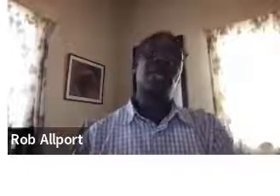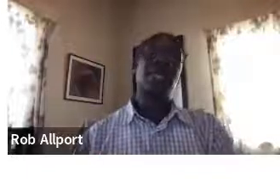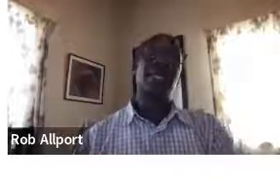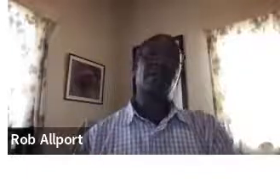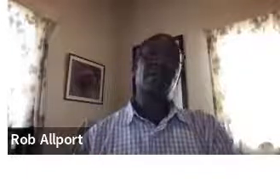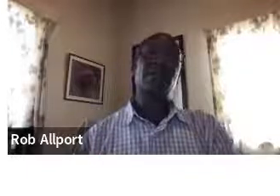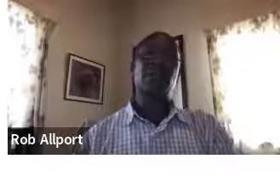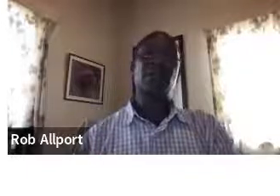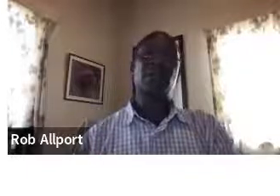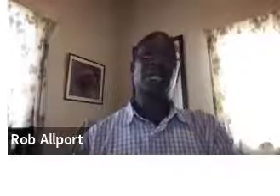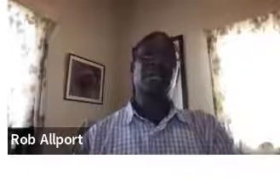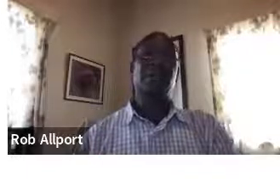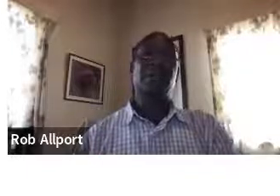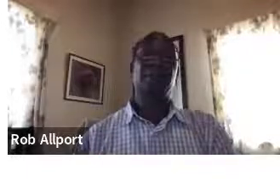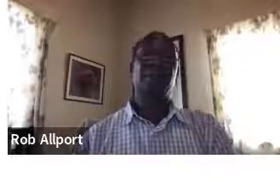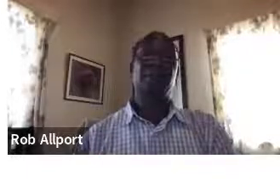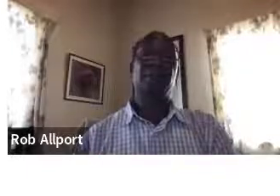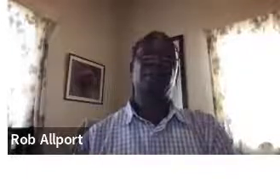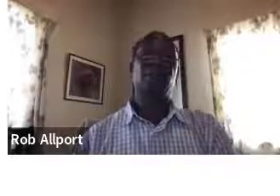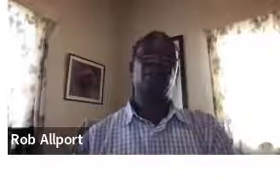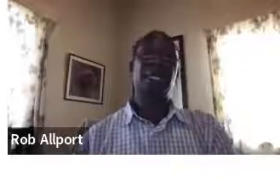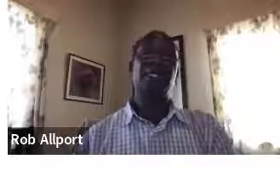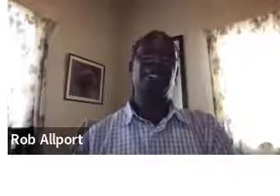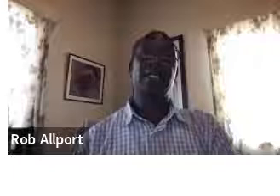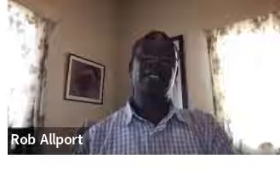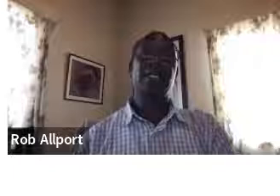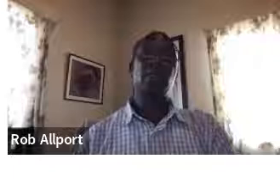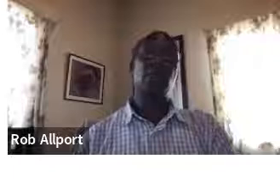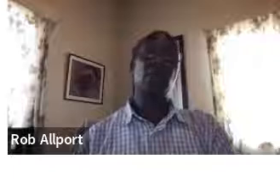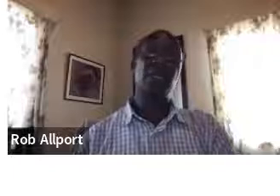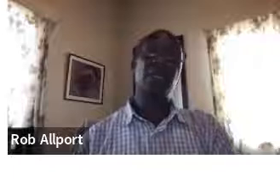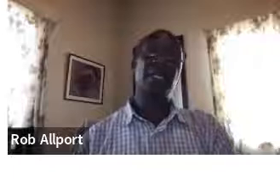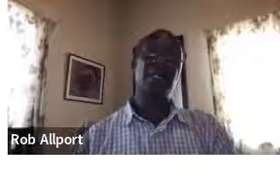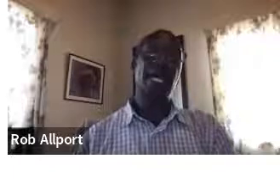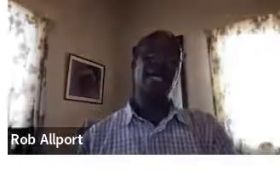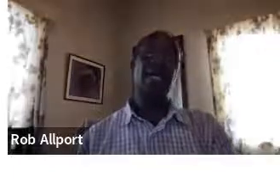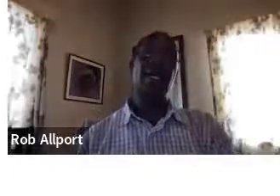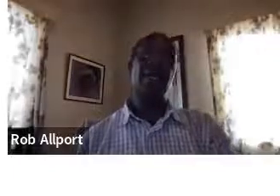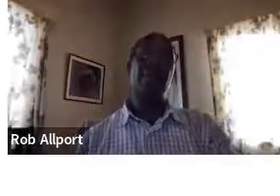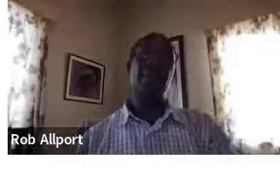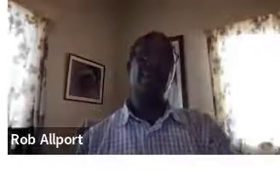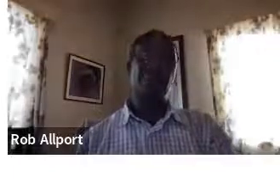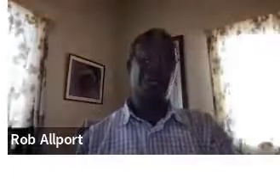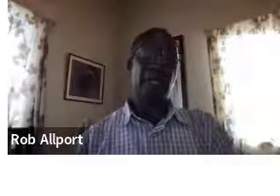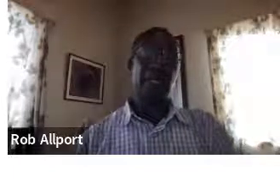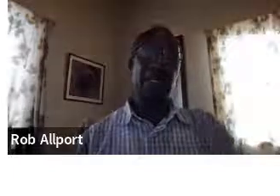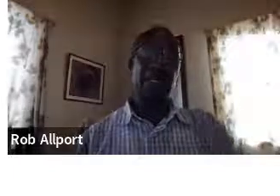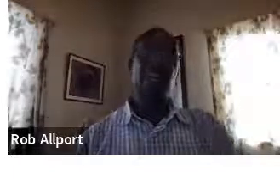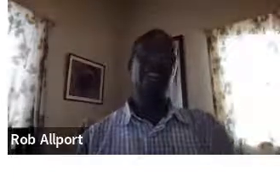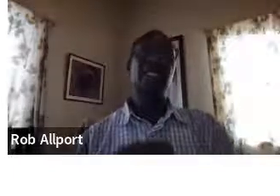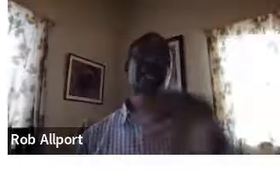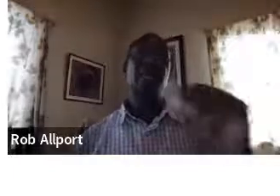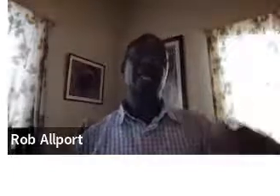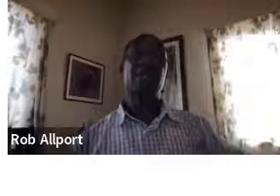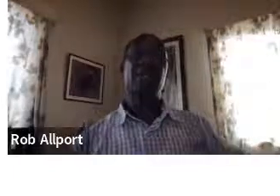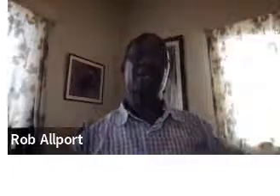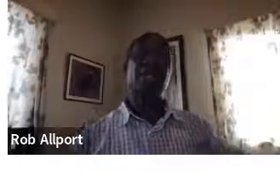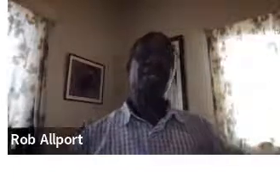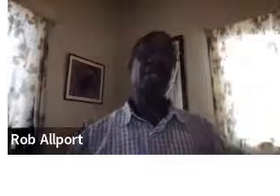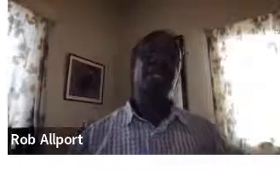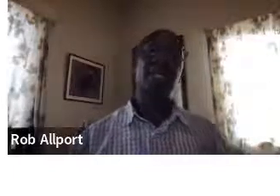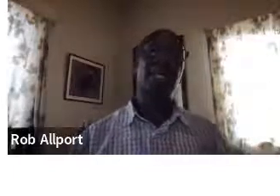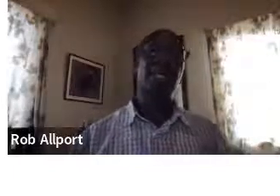we don't know how much they'll have to import to meet this. We know they've been buying, the government has been